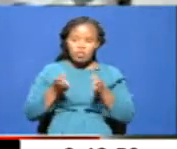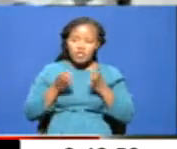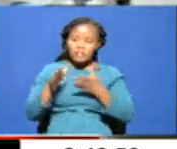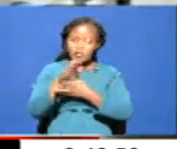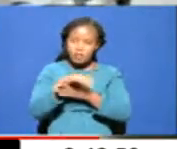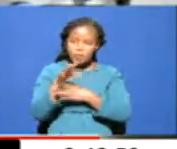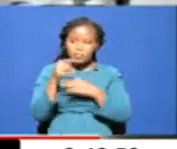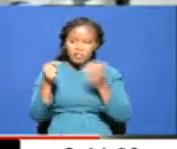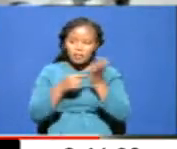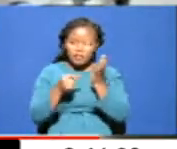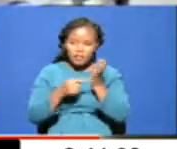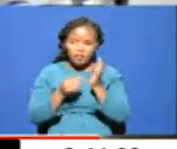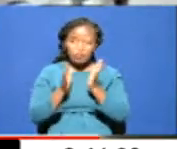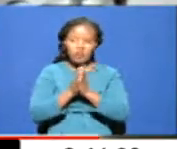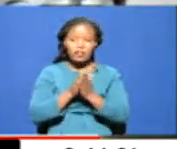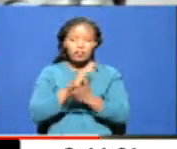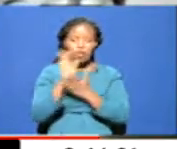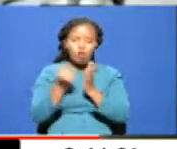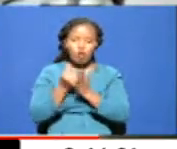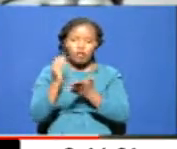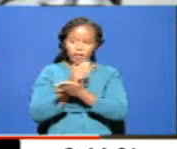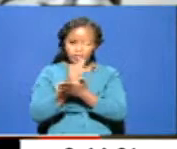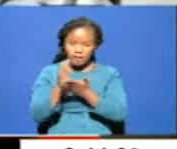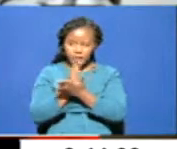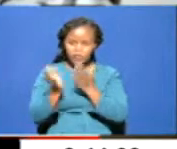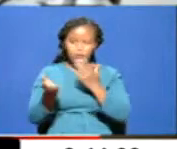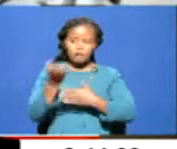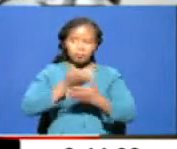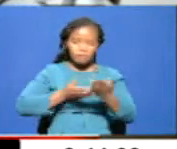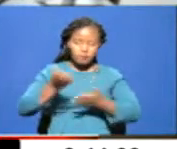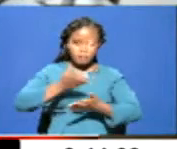and technological sectors of the economy.